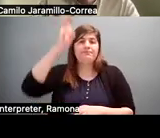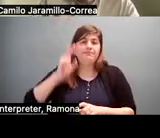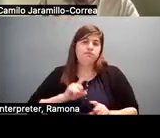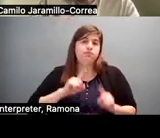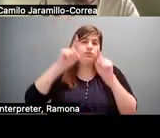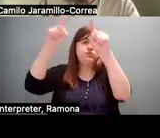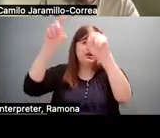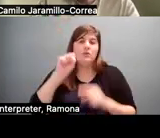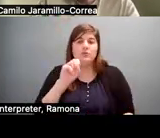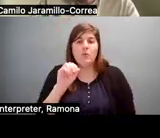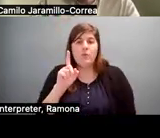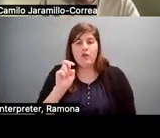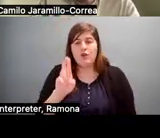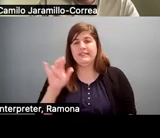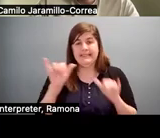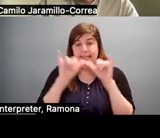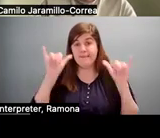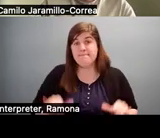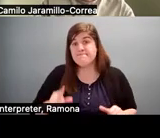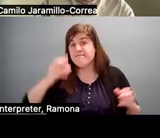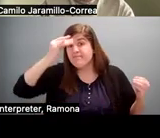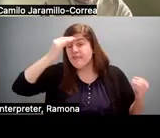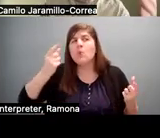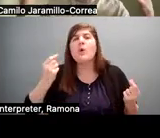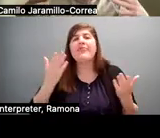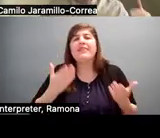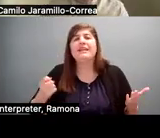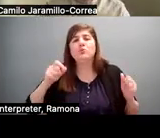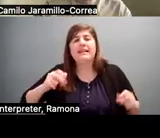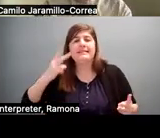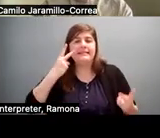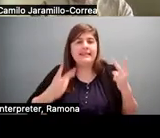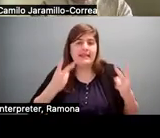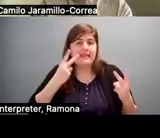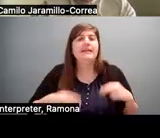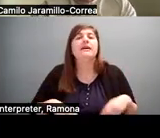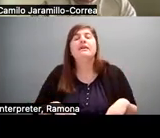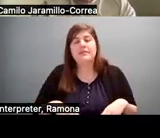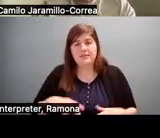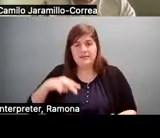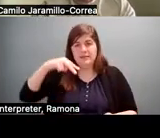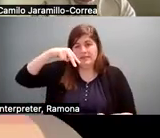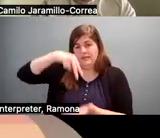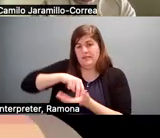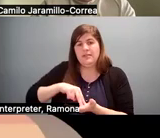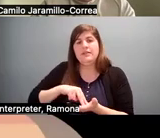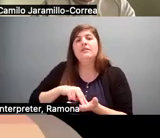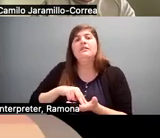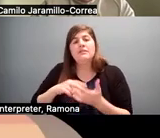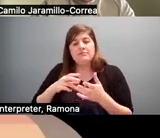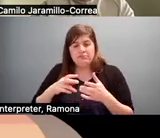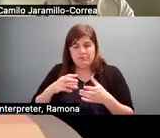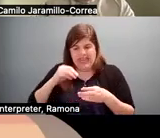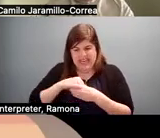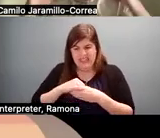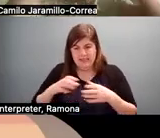minute about the things that you can see. So we're just like standing on our spaceship looking at the solar system. And